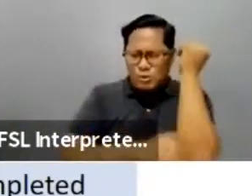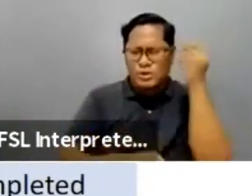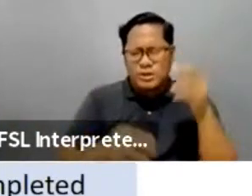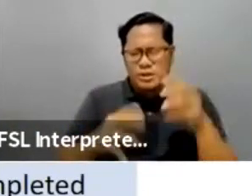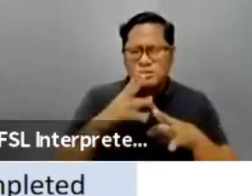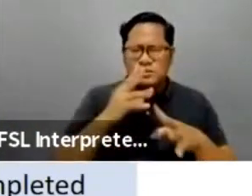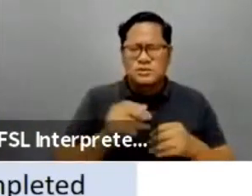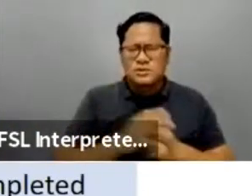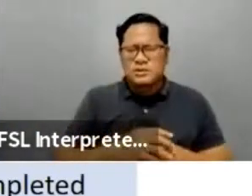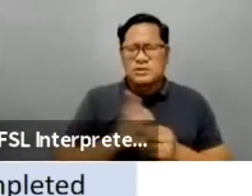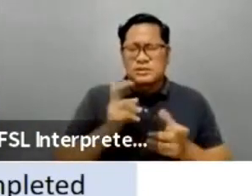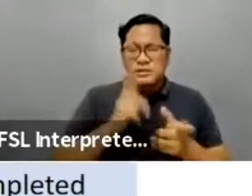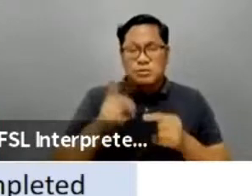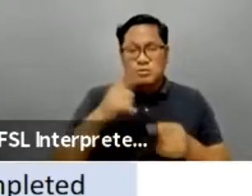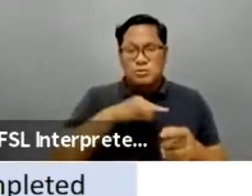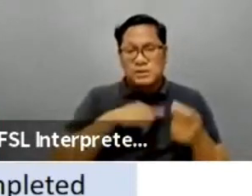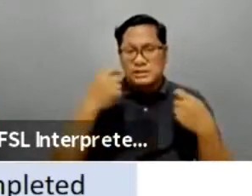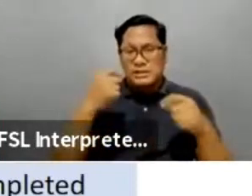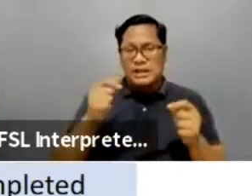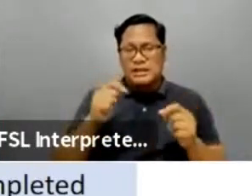trying to implement it better.